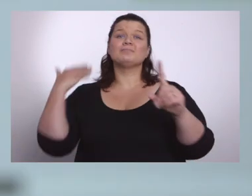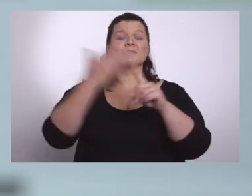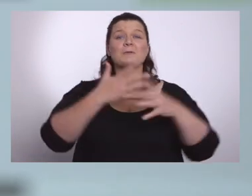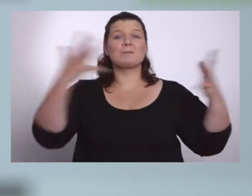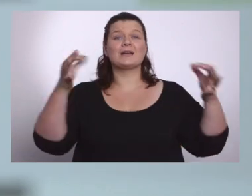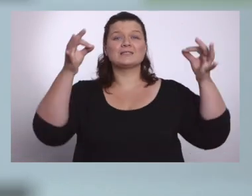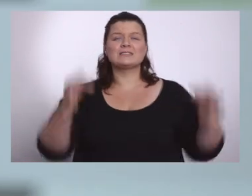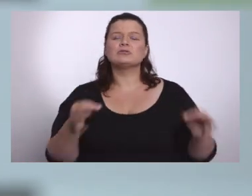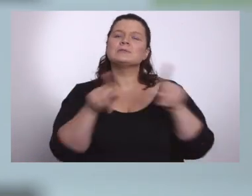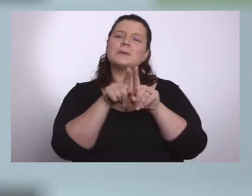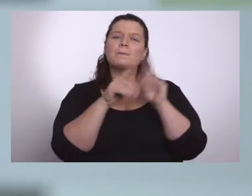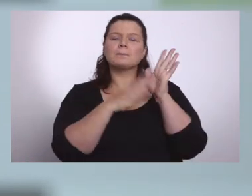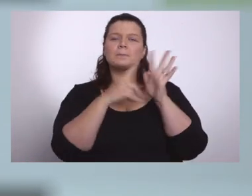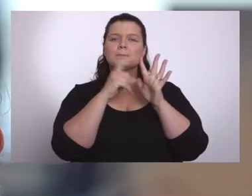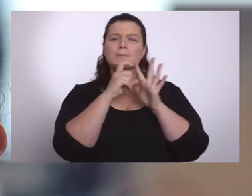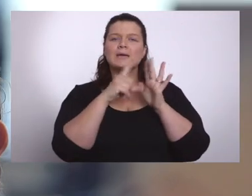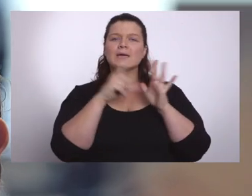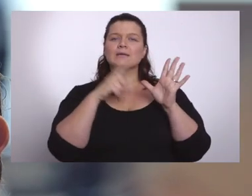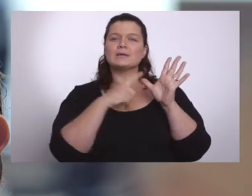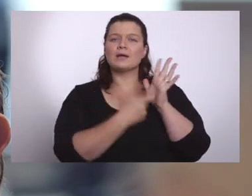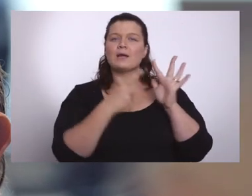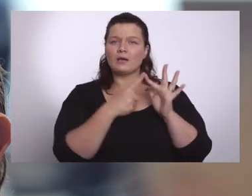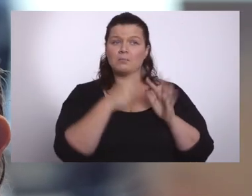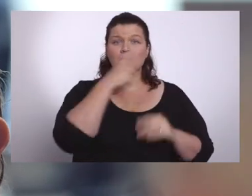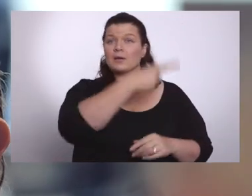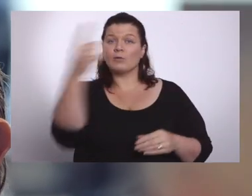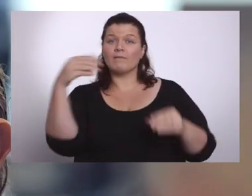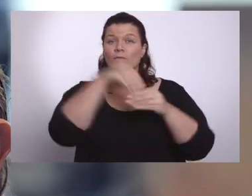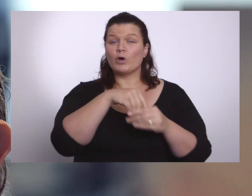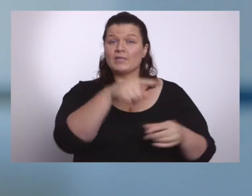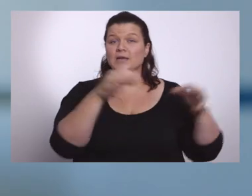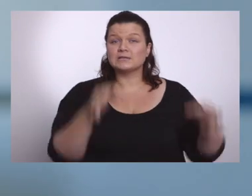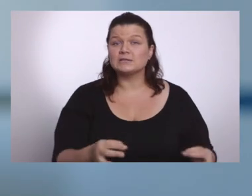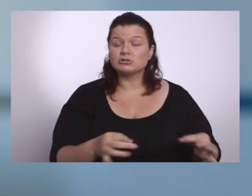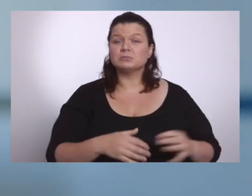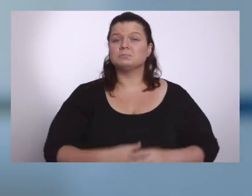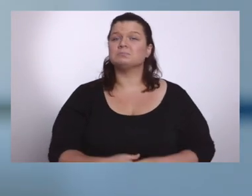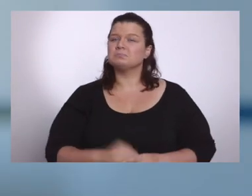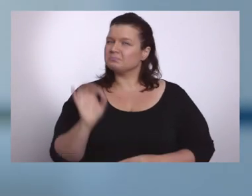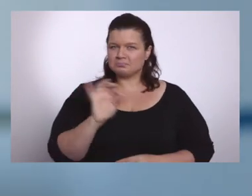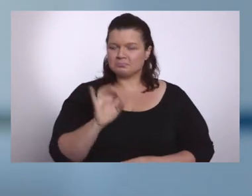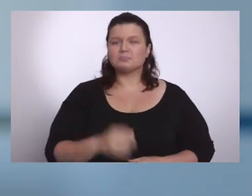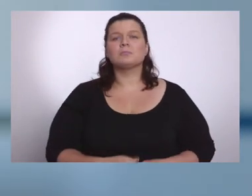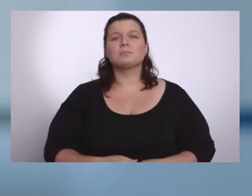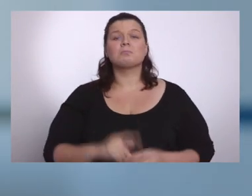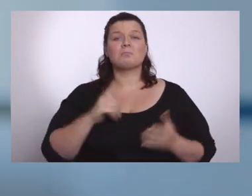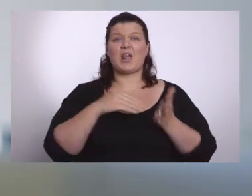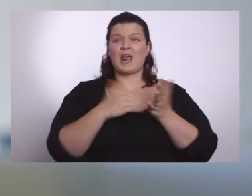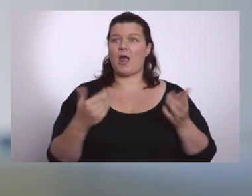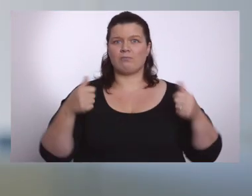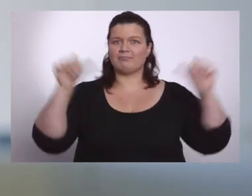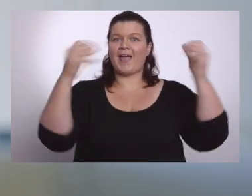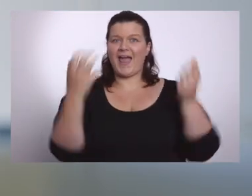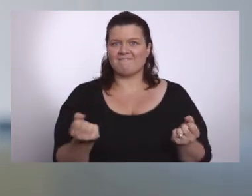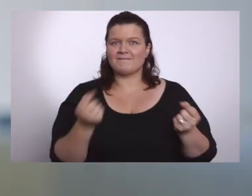not actually every citizen who gets to render a verdict on one of the most important nation